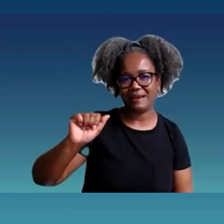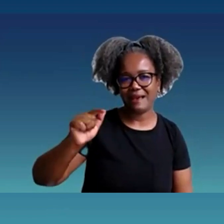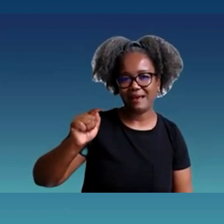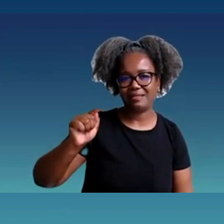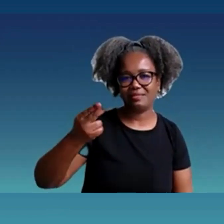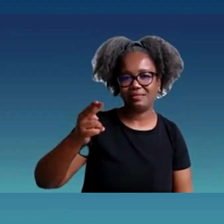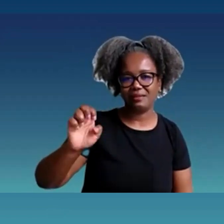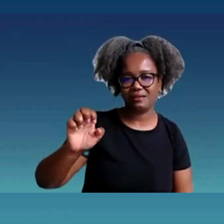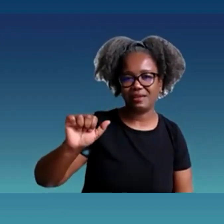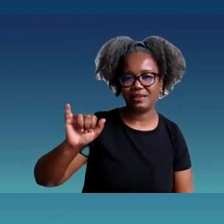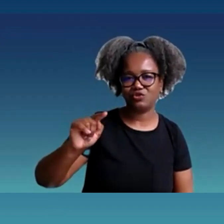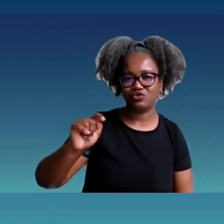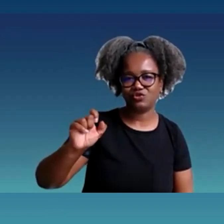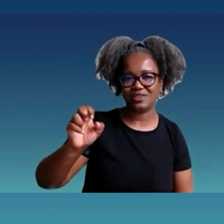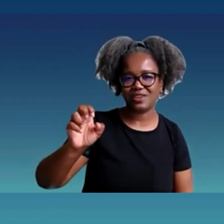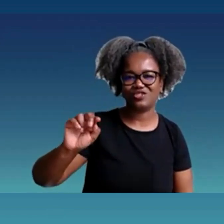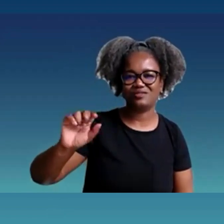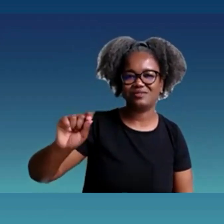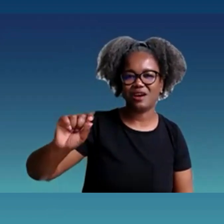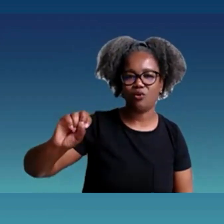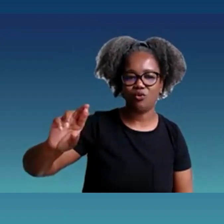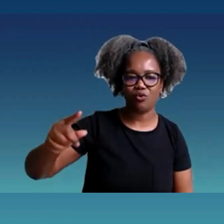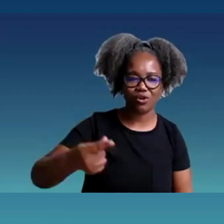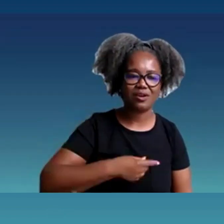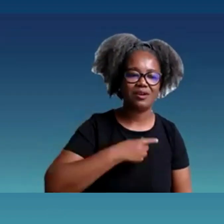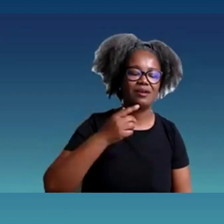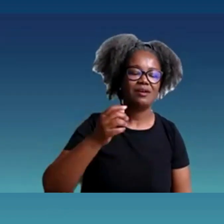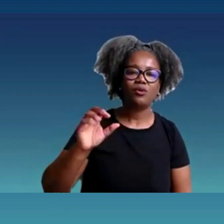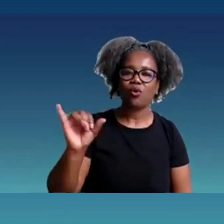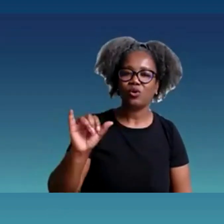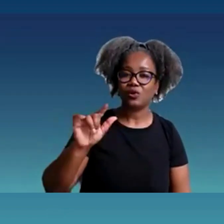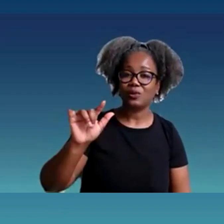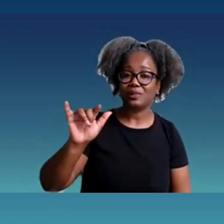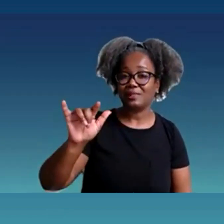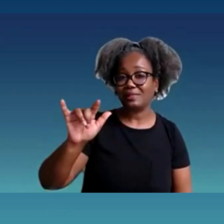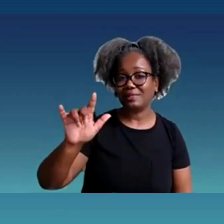podcast on Apple, Spotify, Amazon, or wherever you get your podcasts.